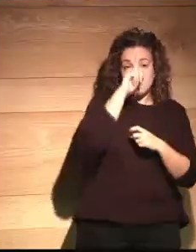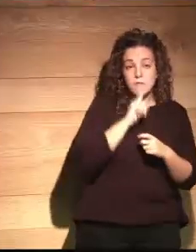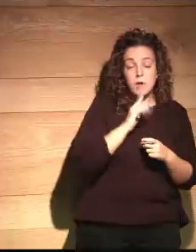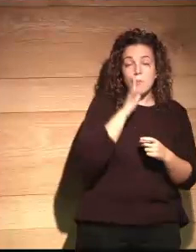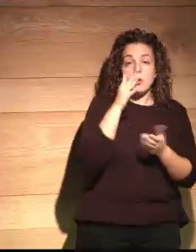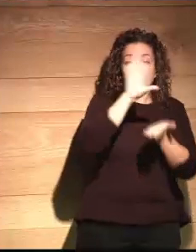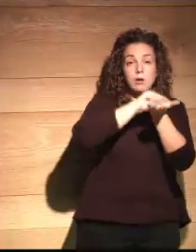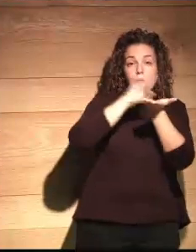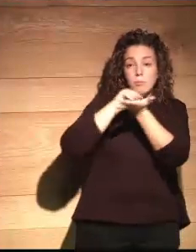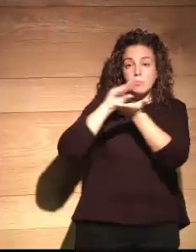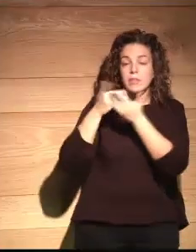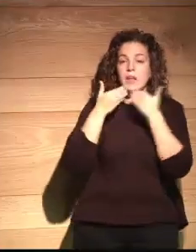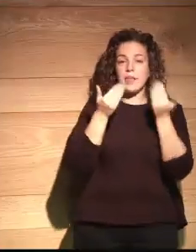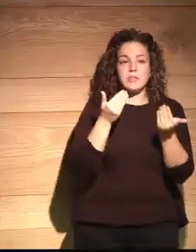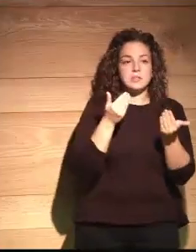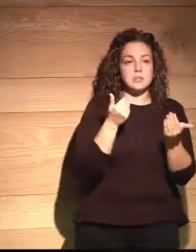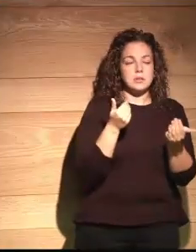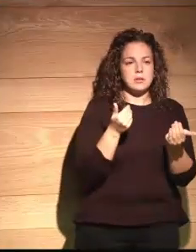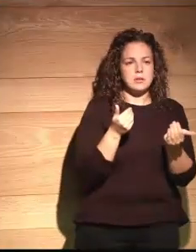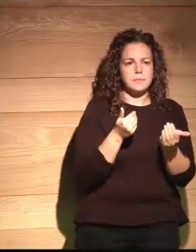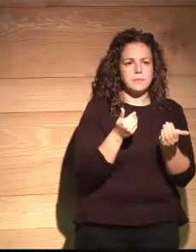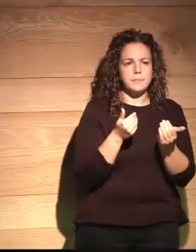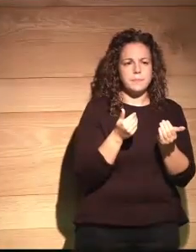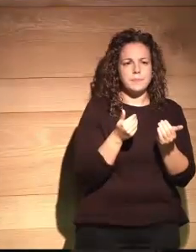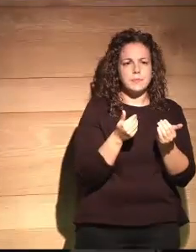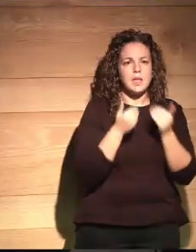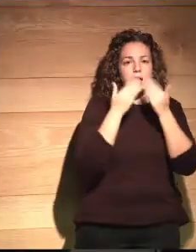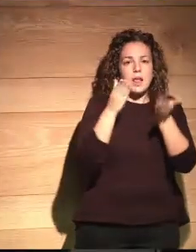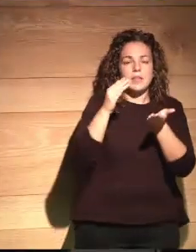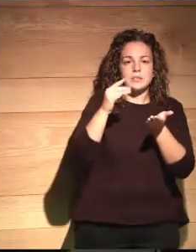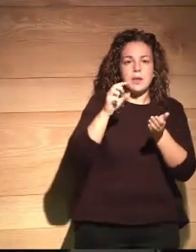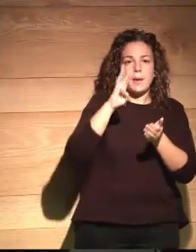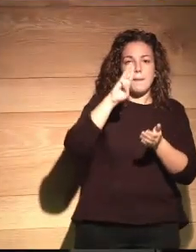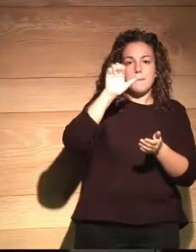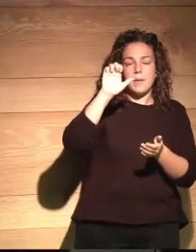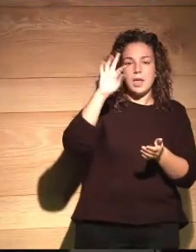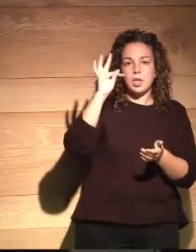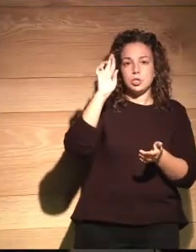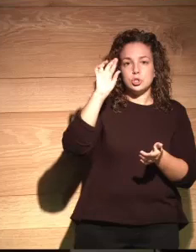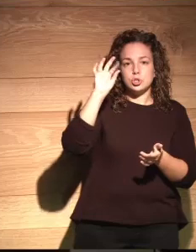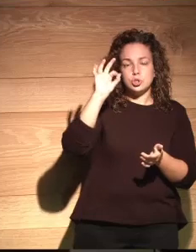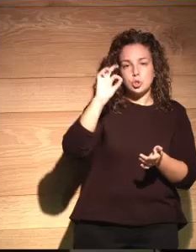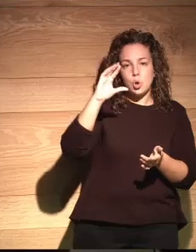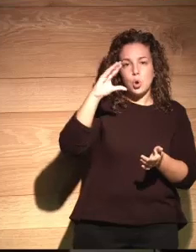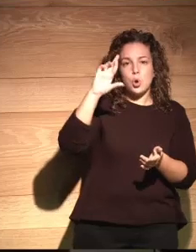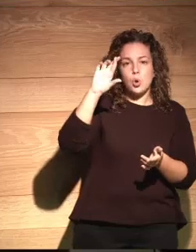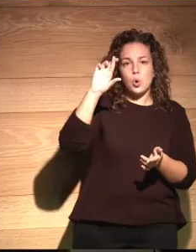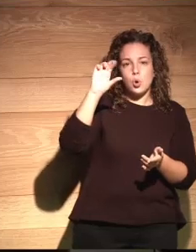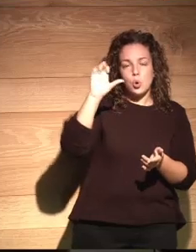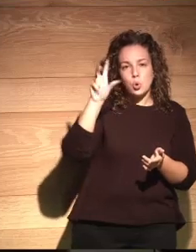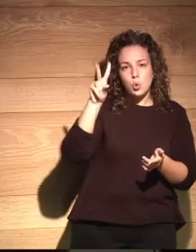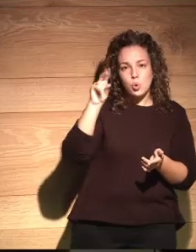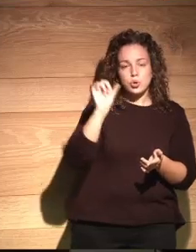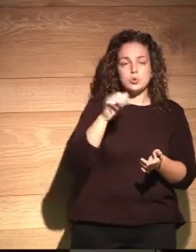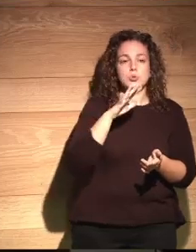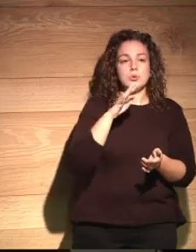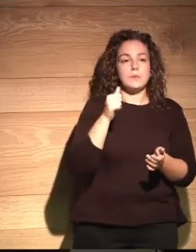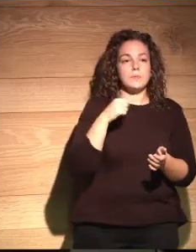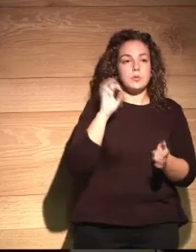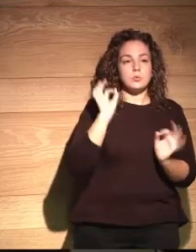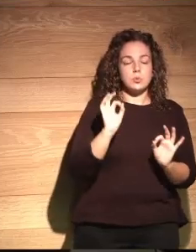in the city. The visualization is by Pedro Cruz, who was in our lab at MIT. Pedro is now teaching